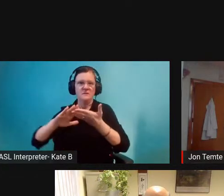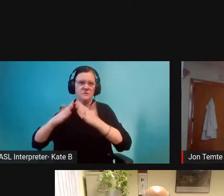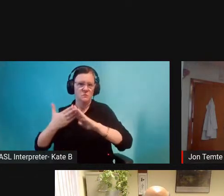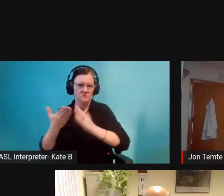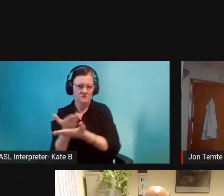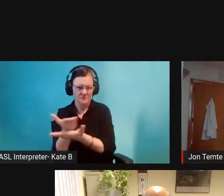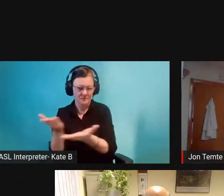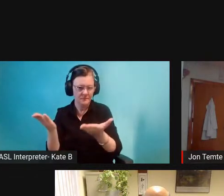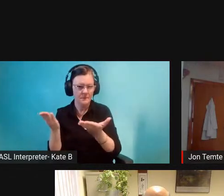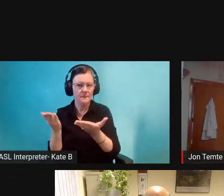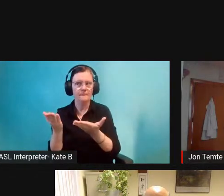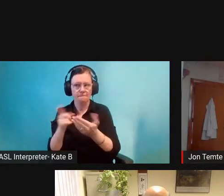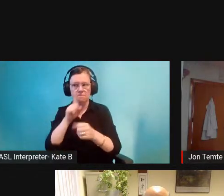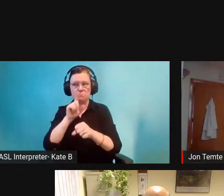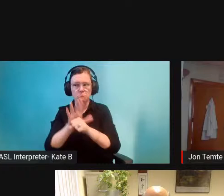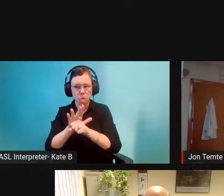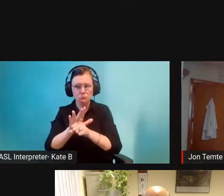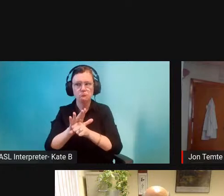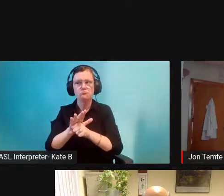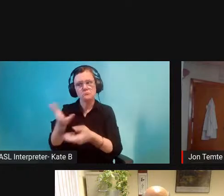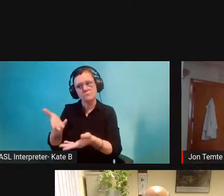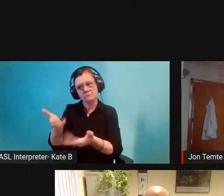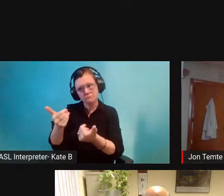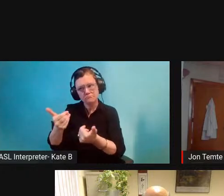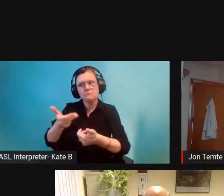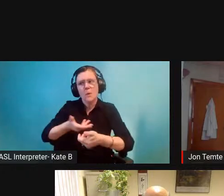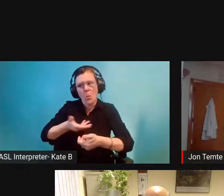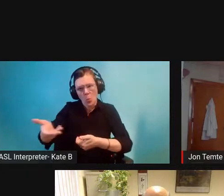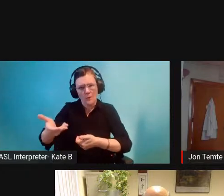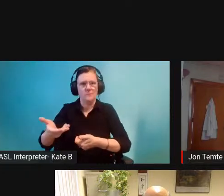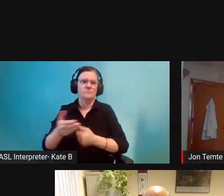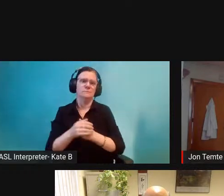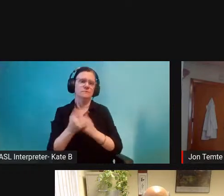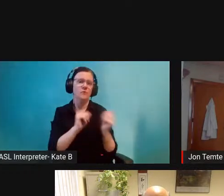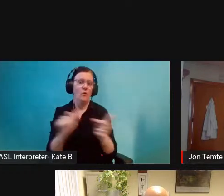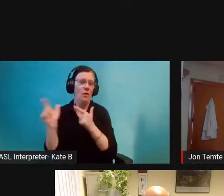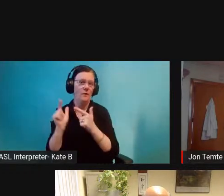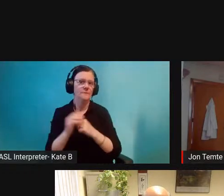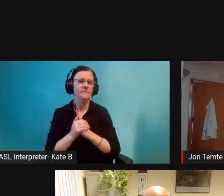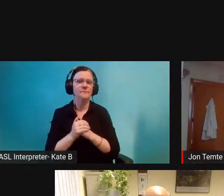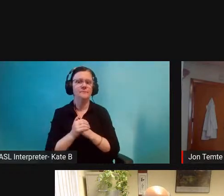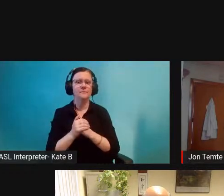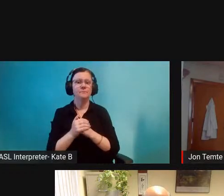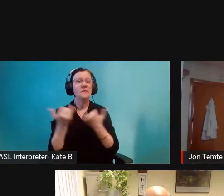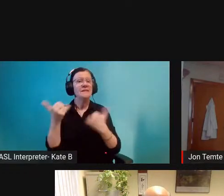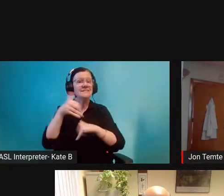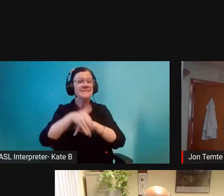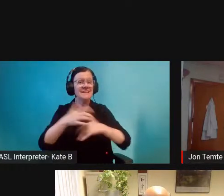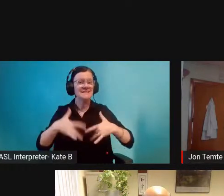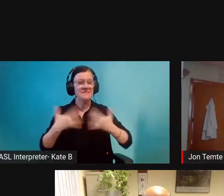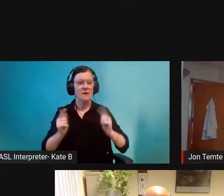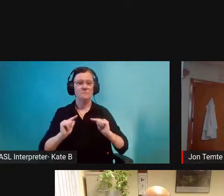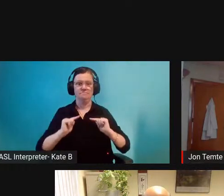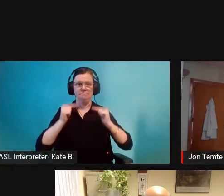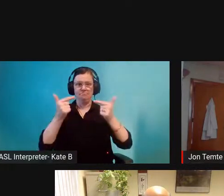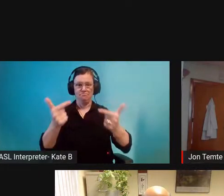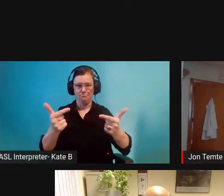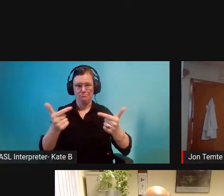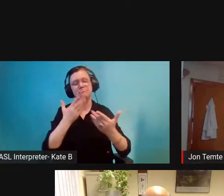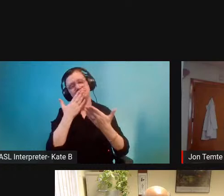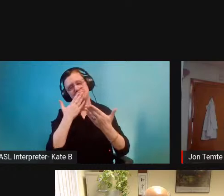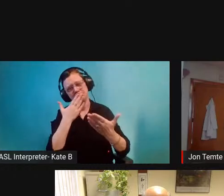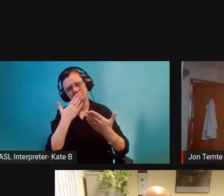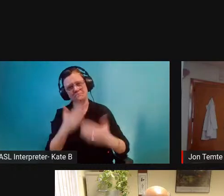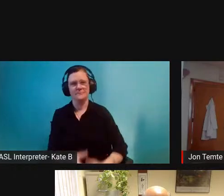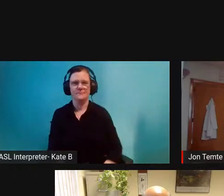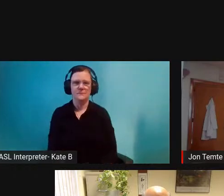communities to assure welcoming healthcare for all. I turn the evening over to you with my gratitude.